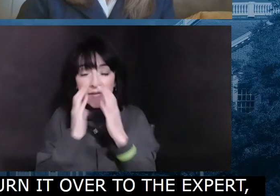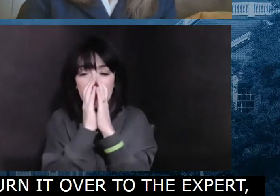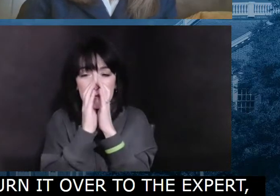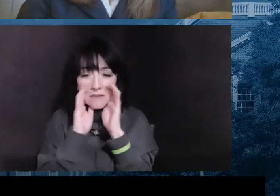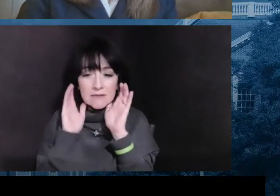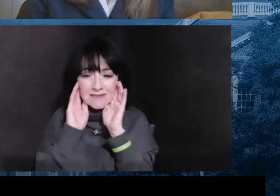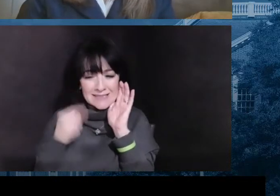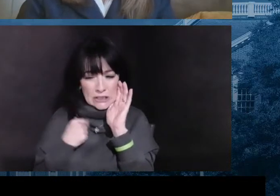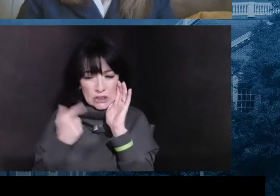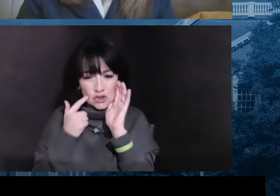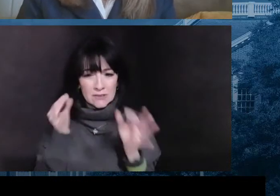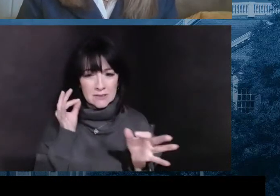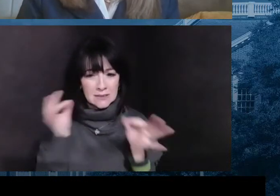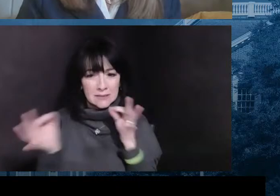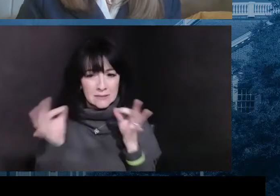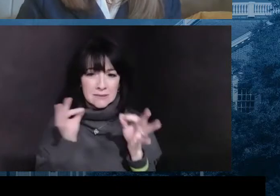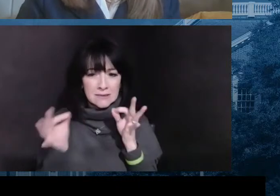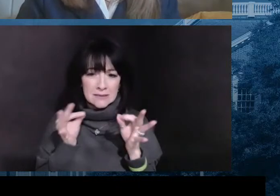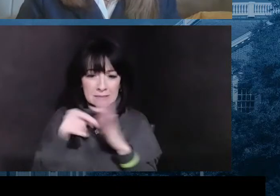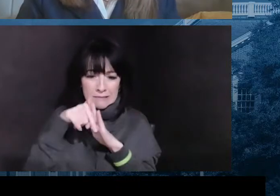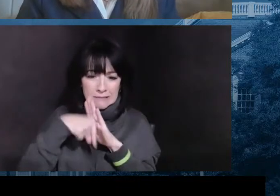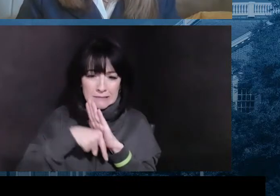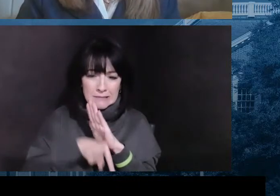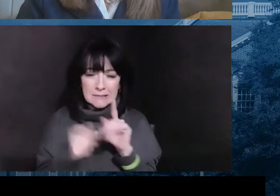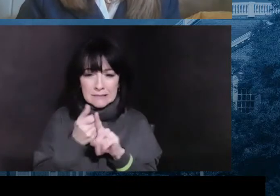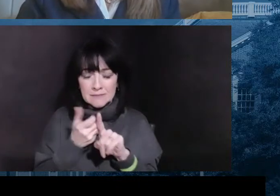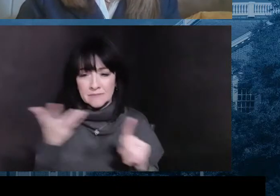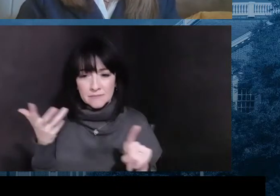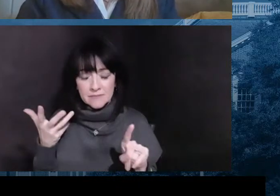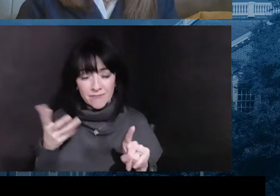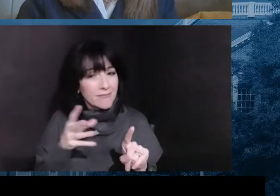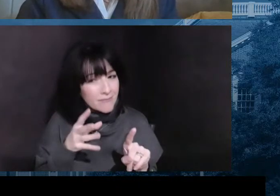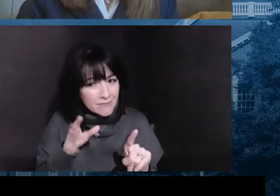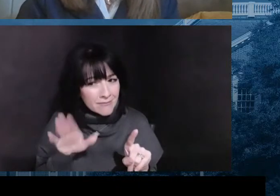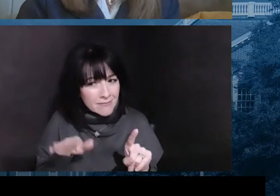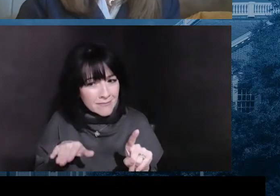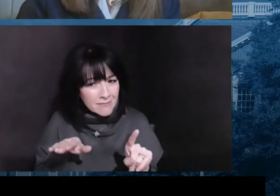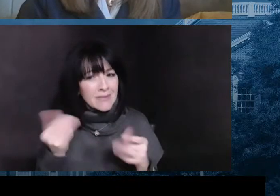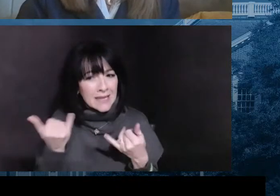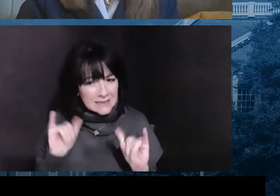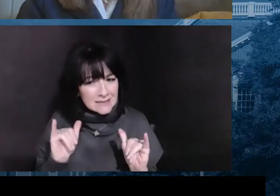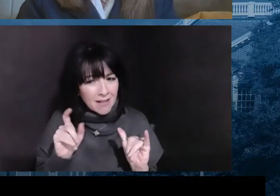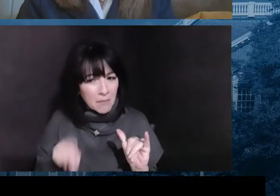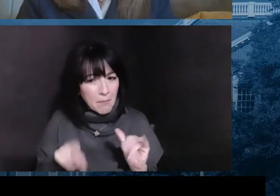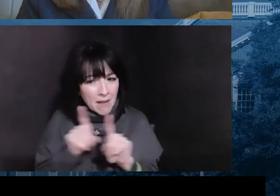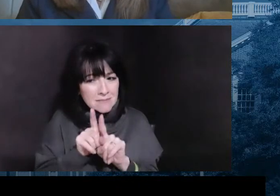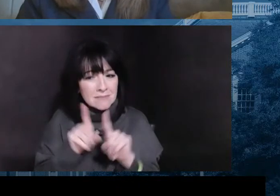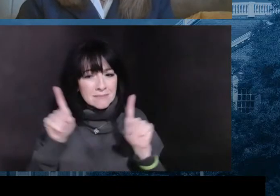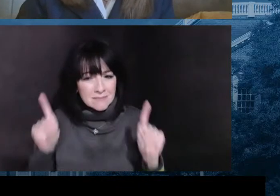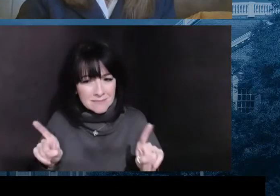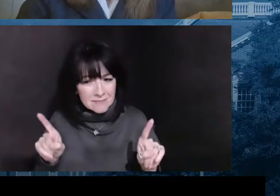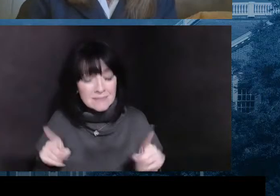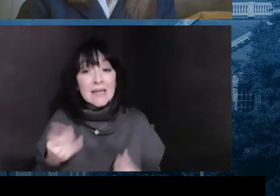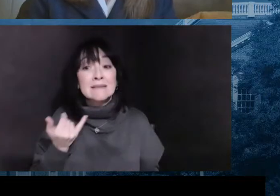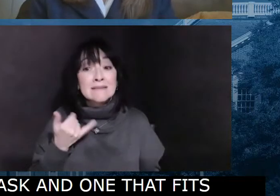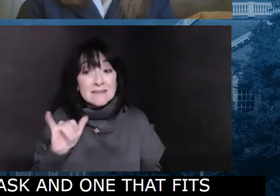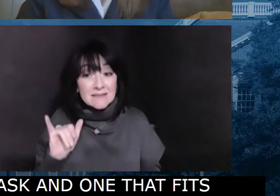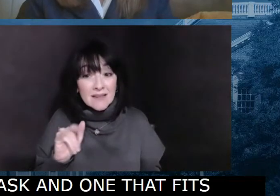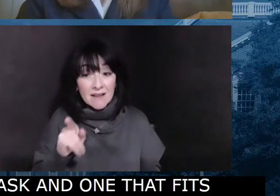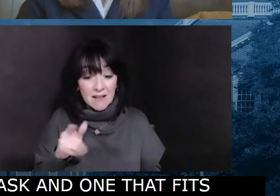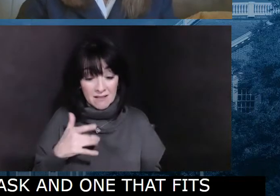earlier. And we still need to social distance, and we still need to test, and we still need to